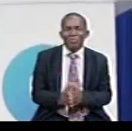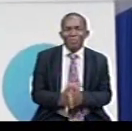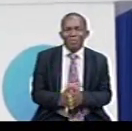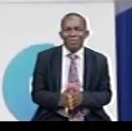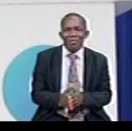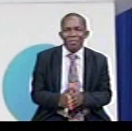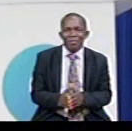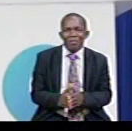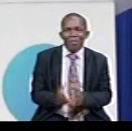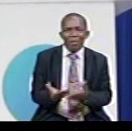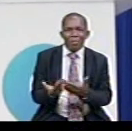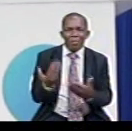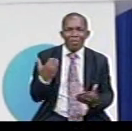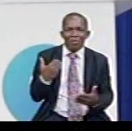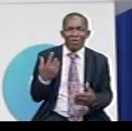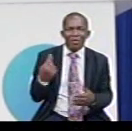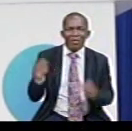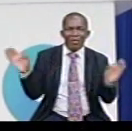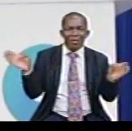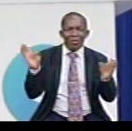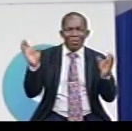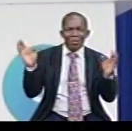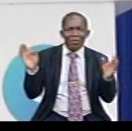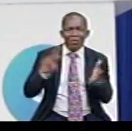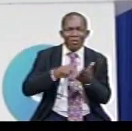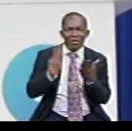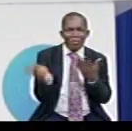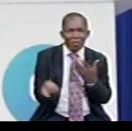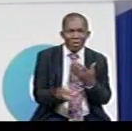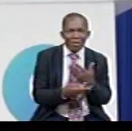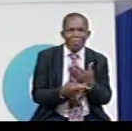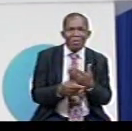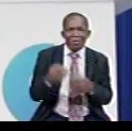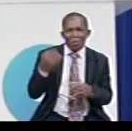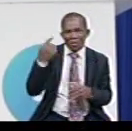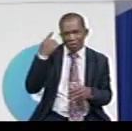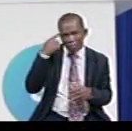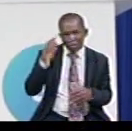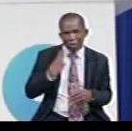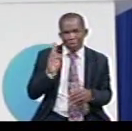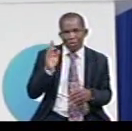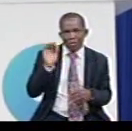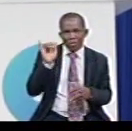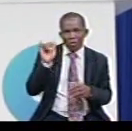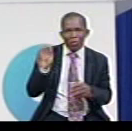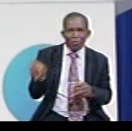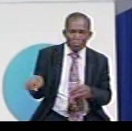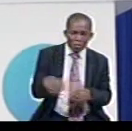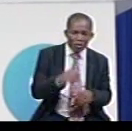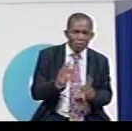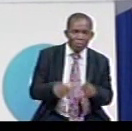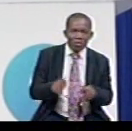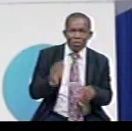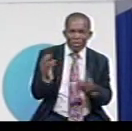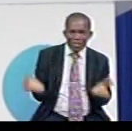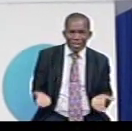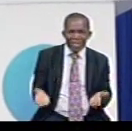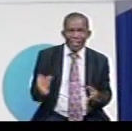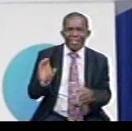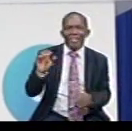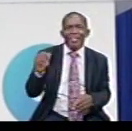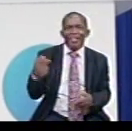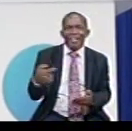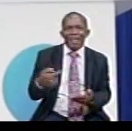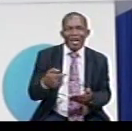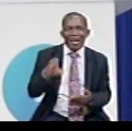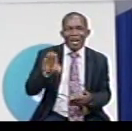Before the crusade, we all know, especially those of us in Accra, the downpours, the rains, and many were contemplating and